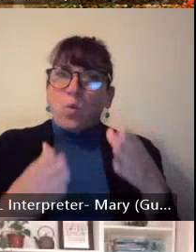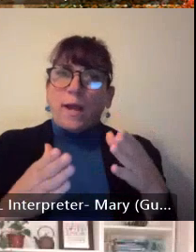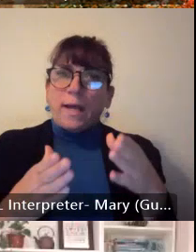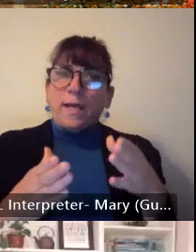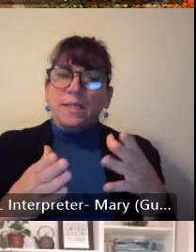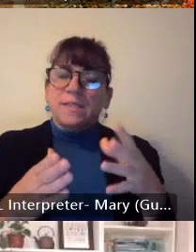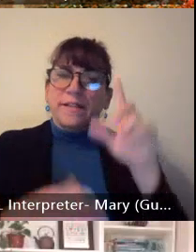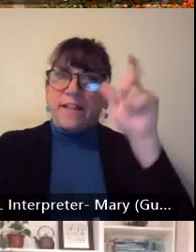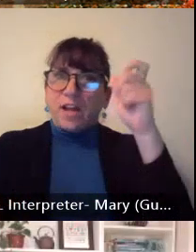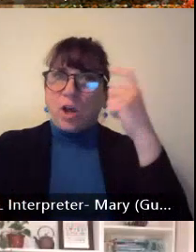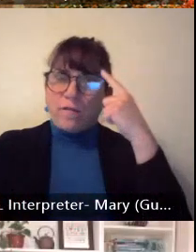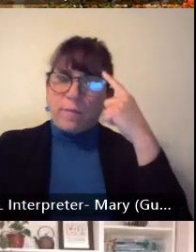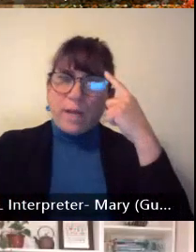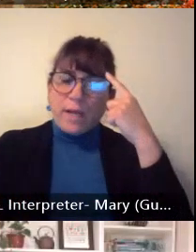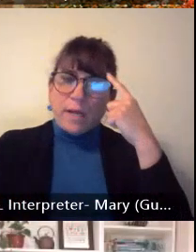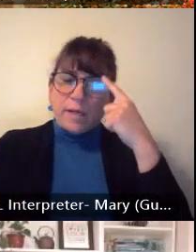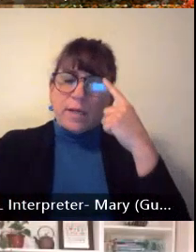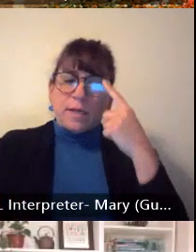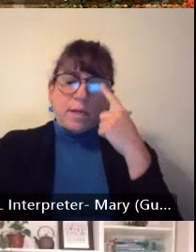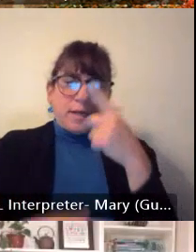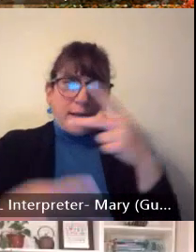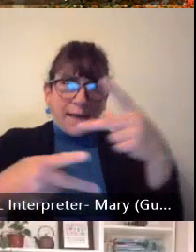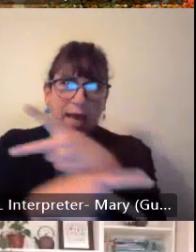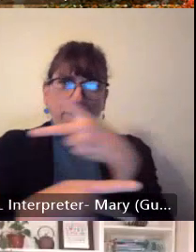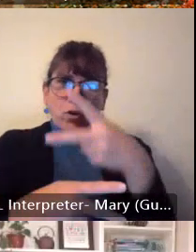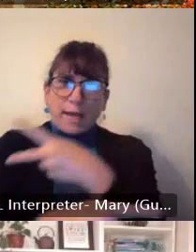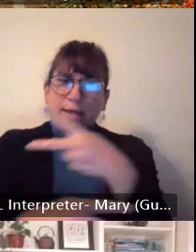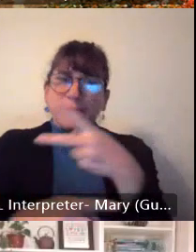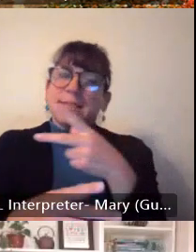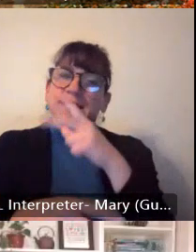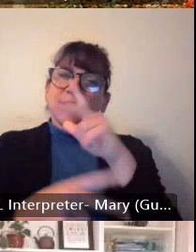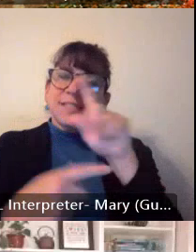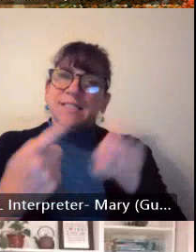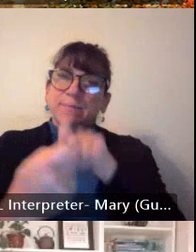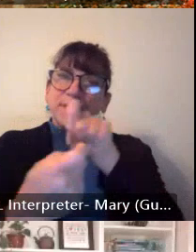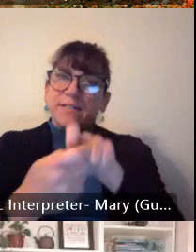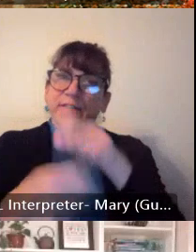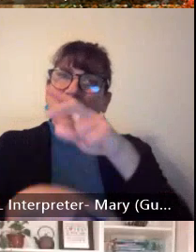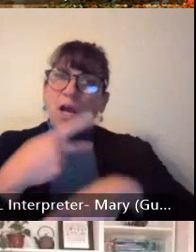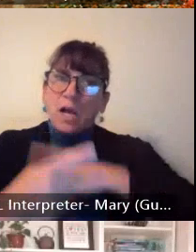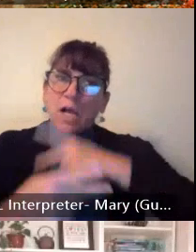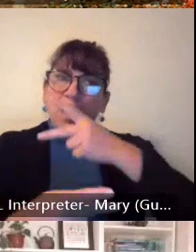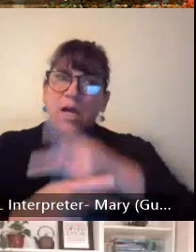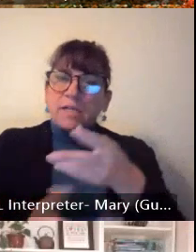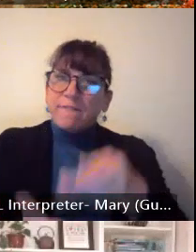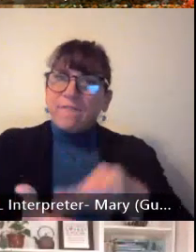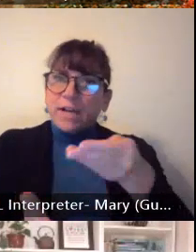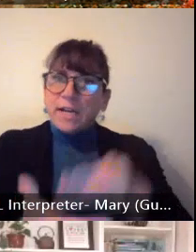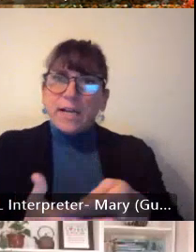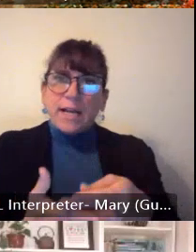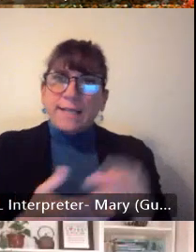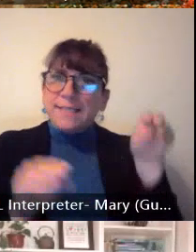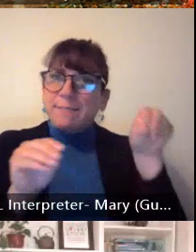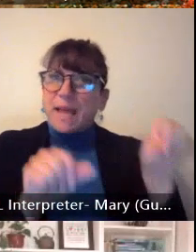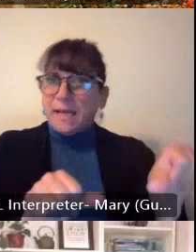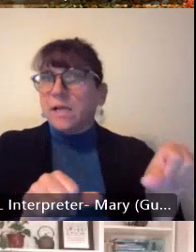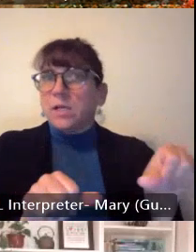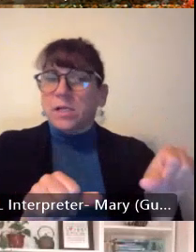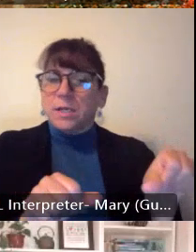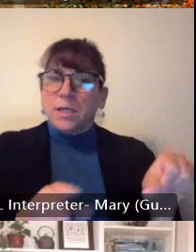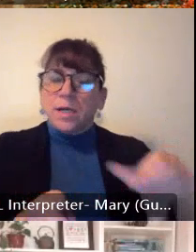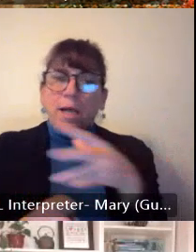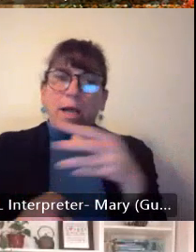government aggregates particular types of funding and spending,